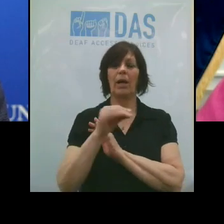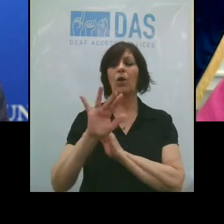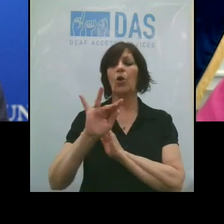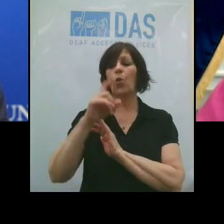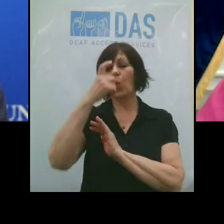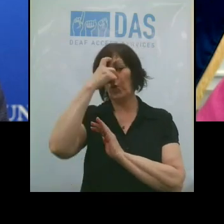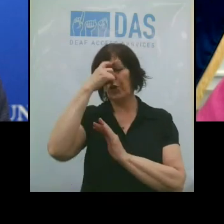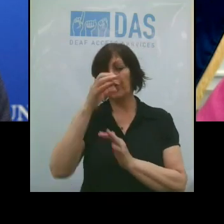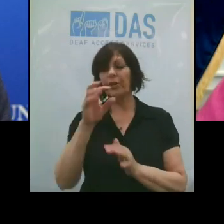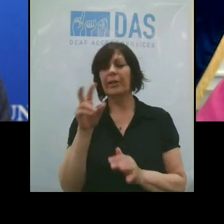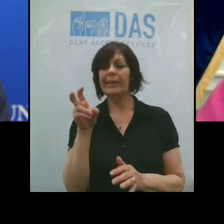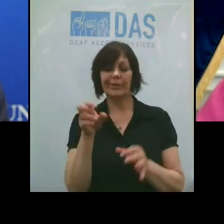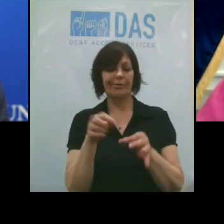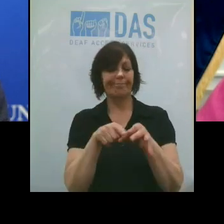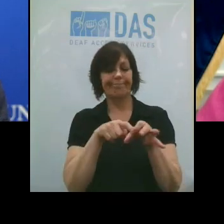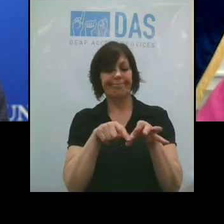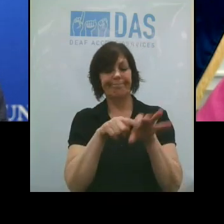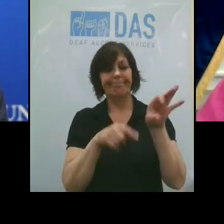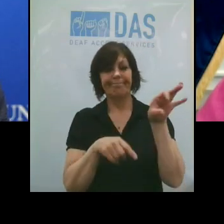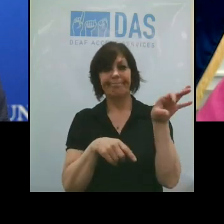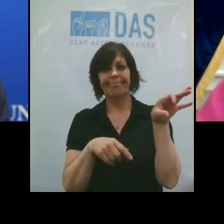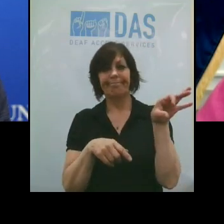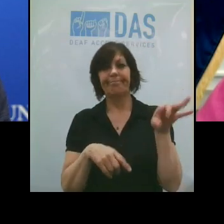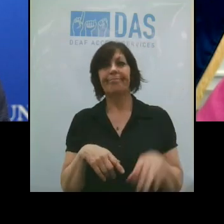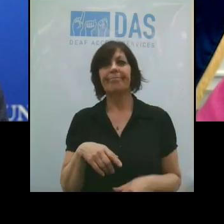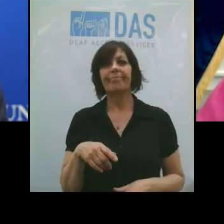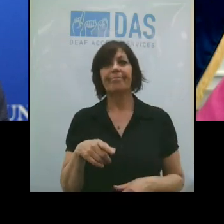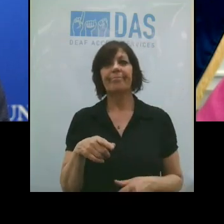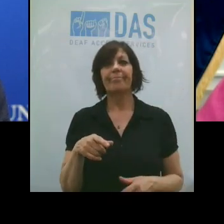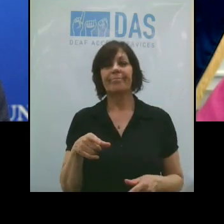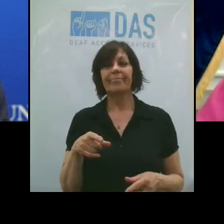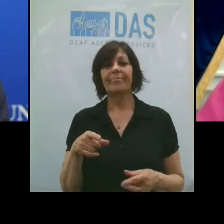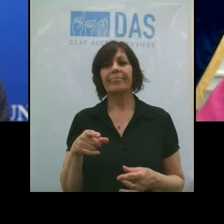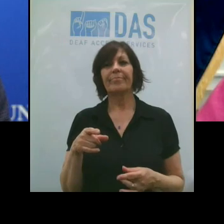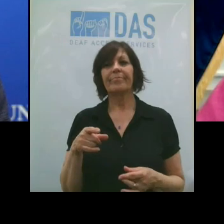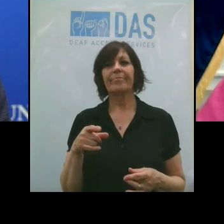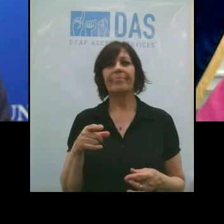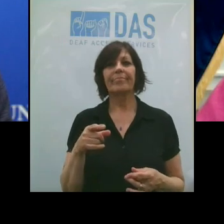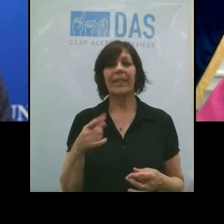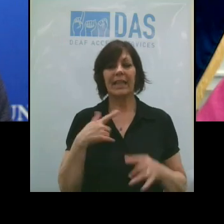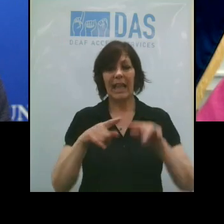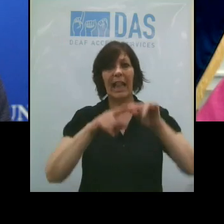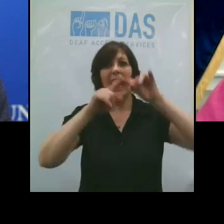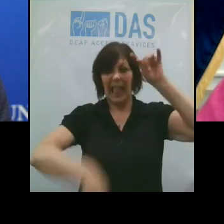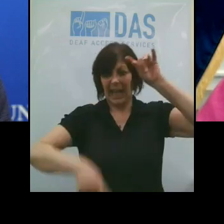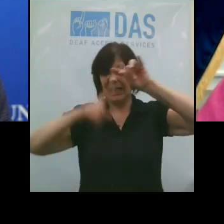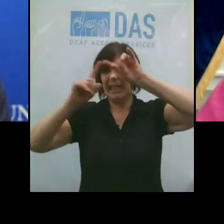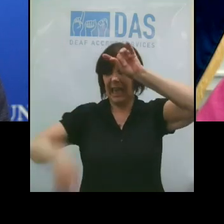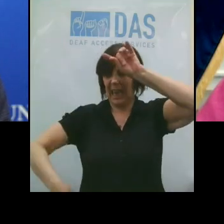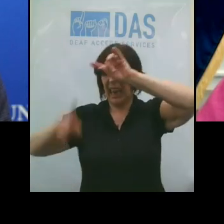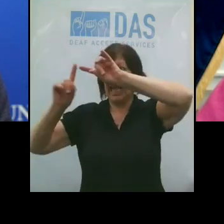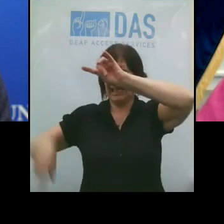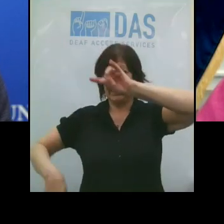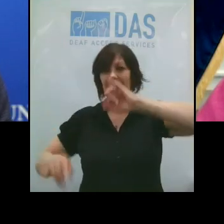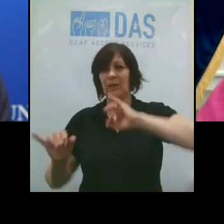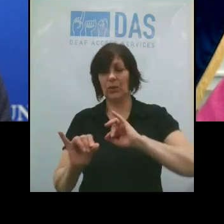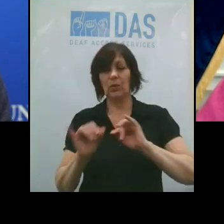being reported, and lots of ground to cloud or cloud to ground lightning. So be careful out